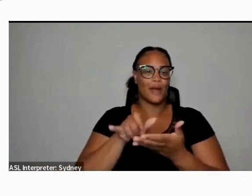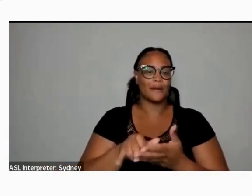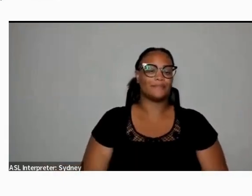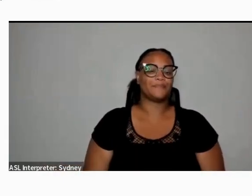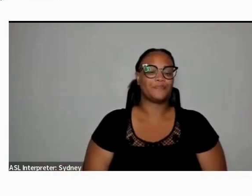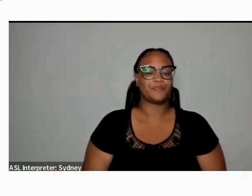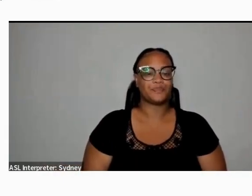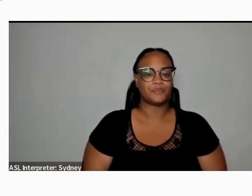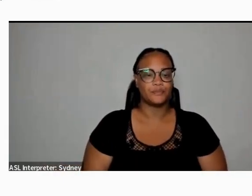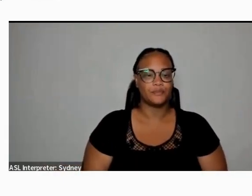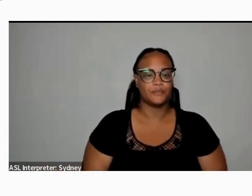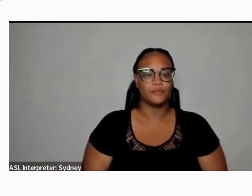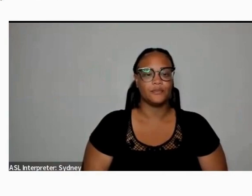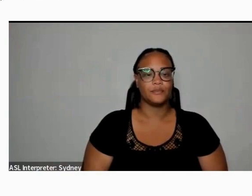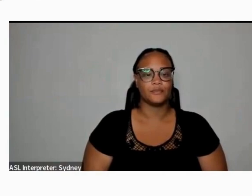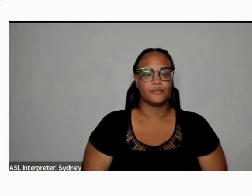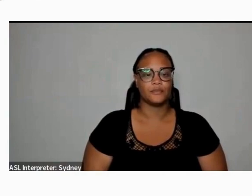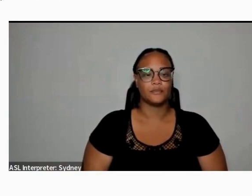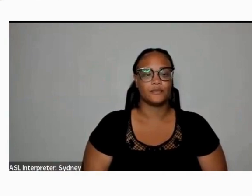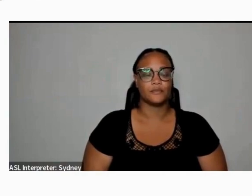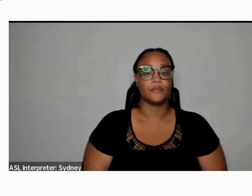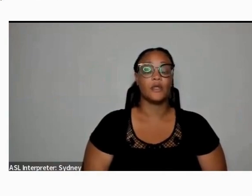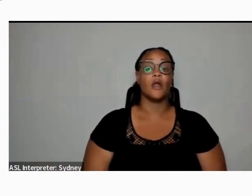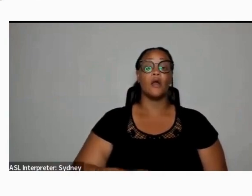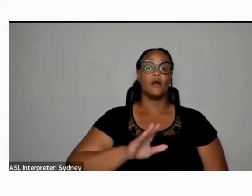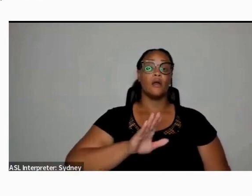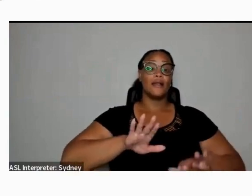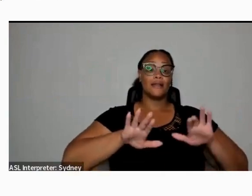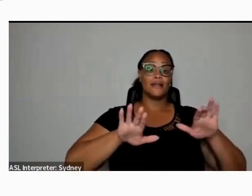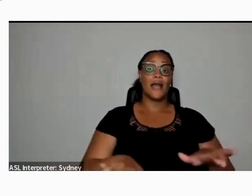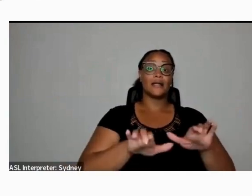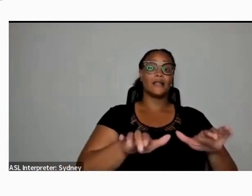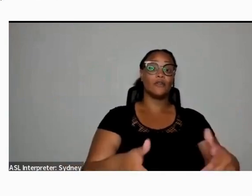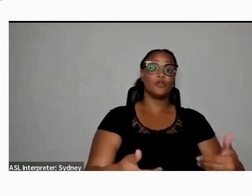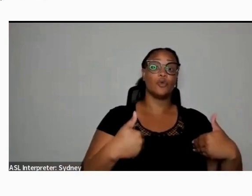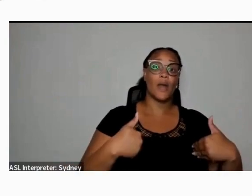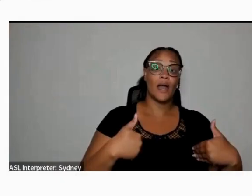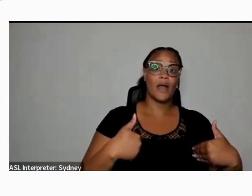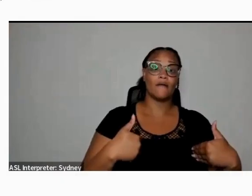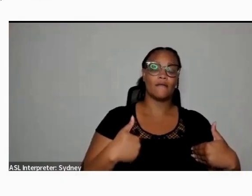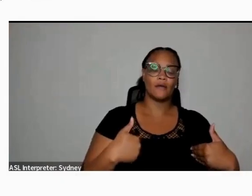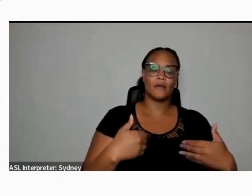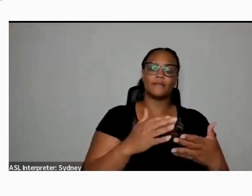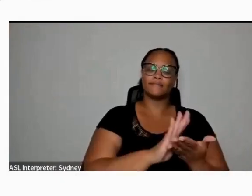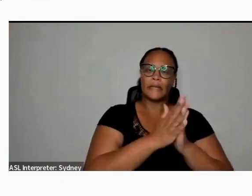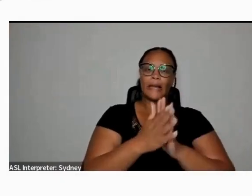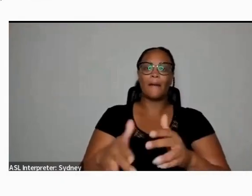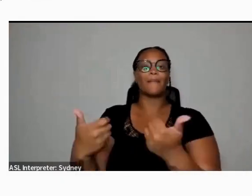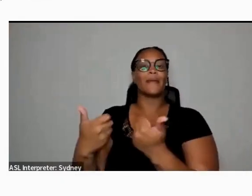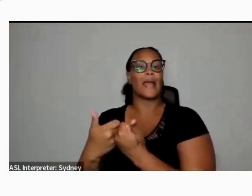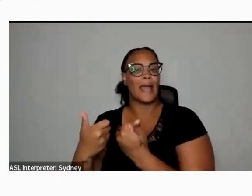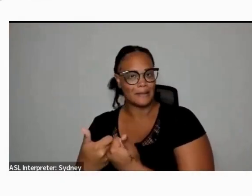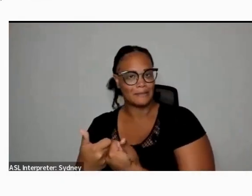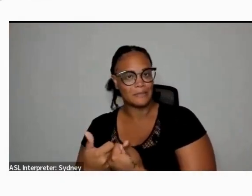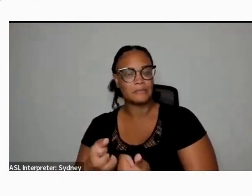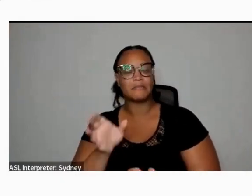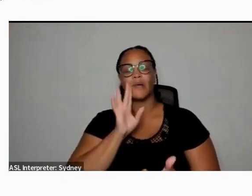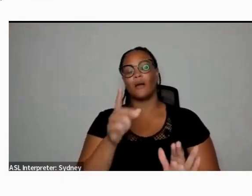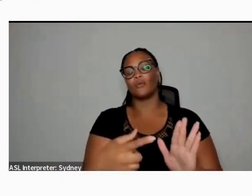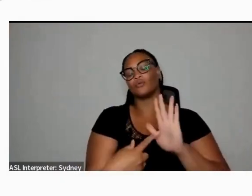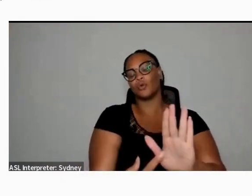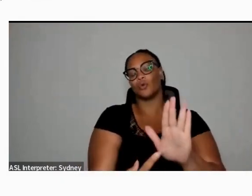games out of activities is a really great way to do that. And I'm going to show you some examples of how I've done that with some of my